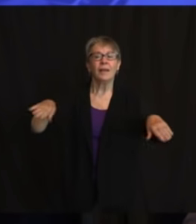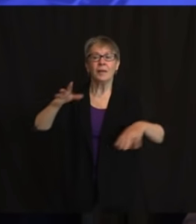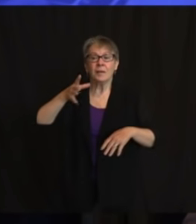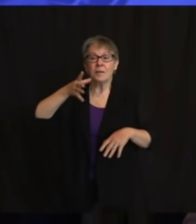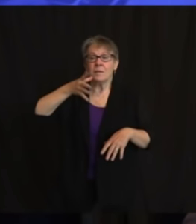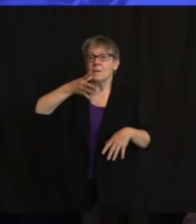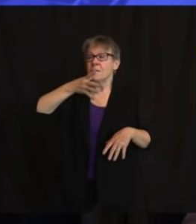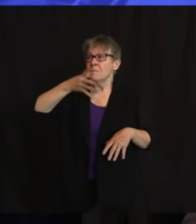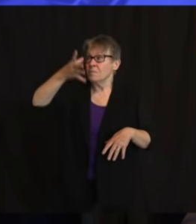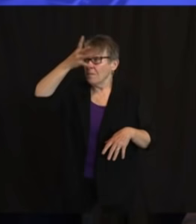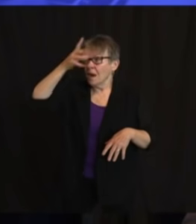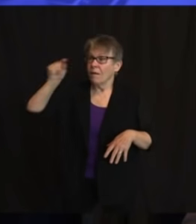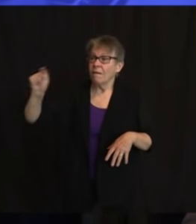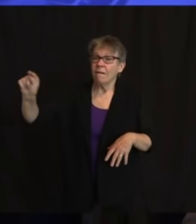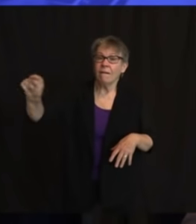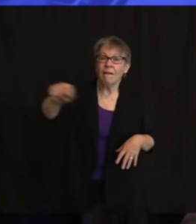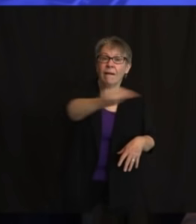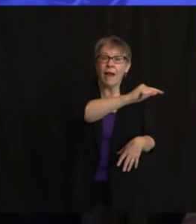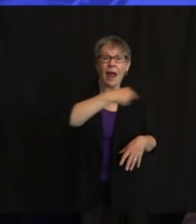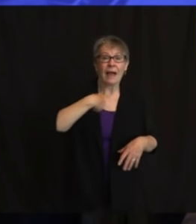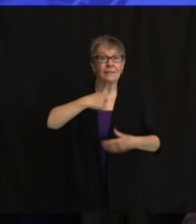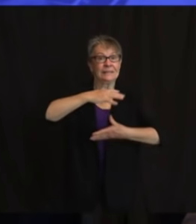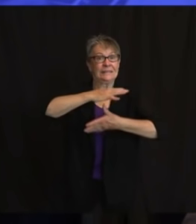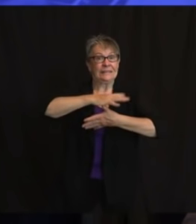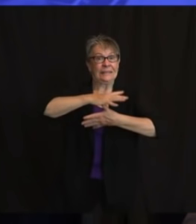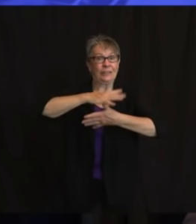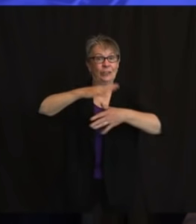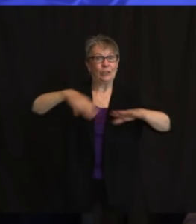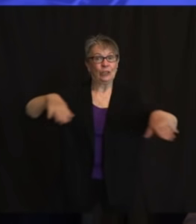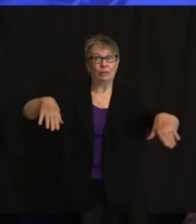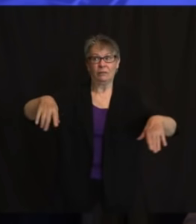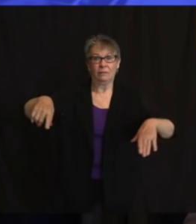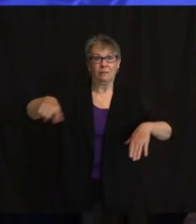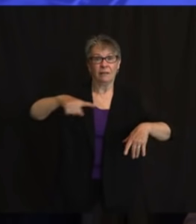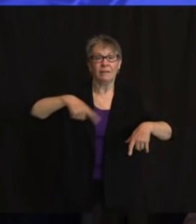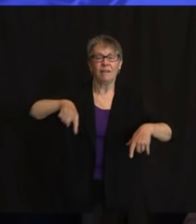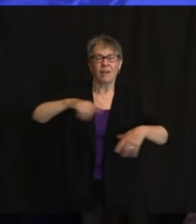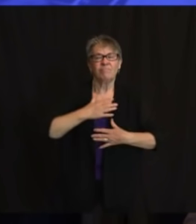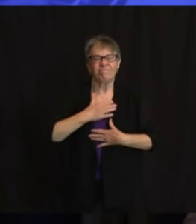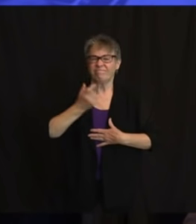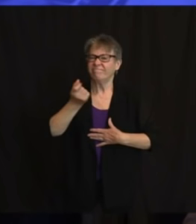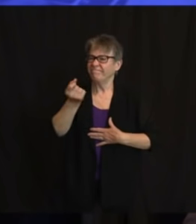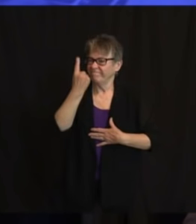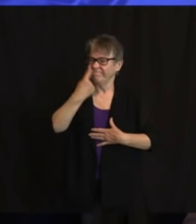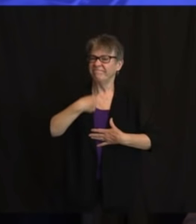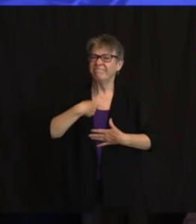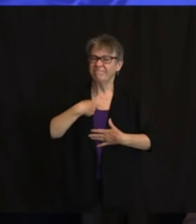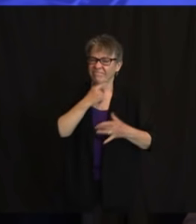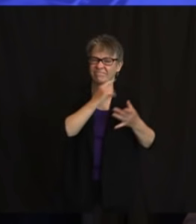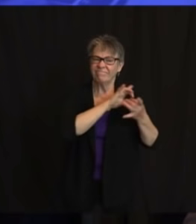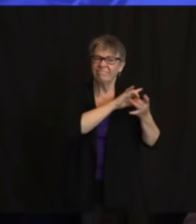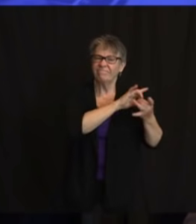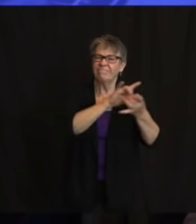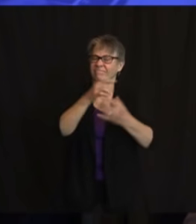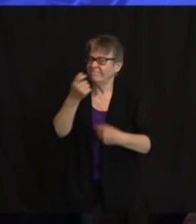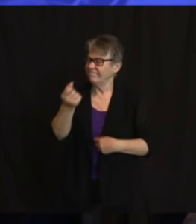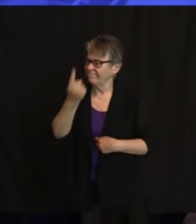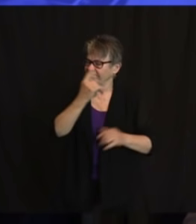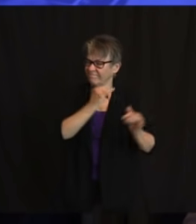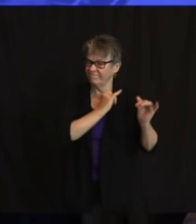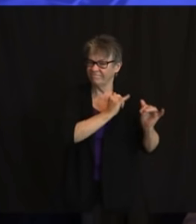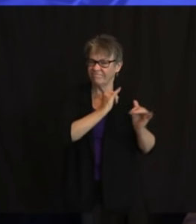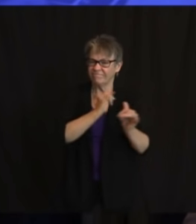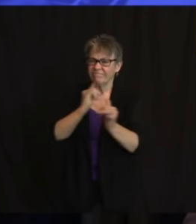of the class of 2020. Districts are working on a wide variety of innovative plans for alternative graduation